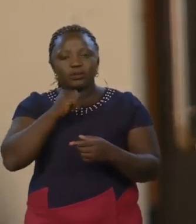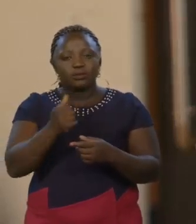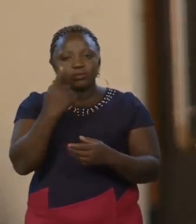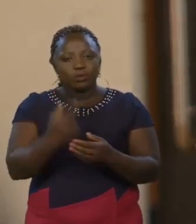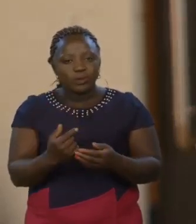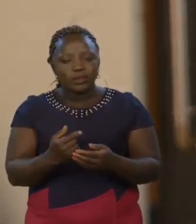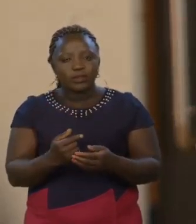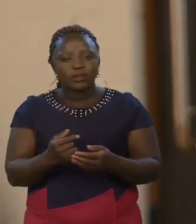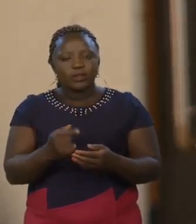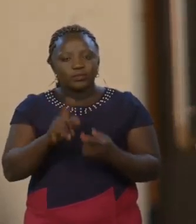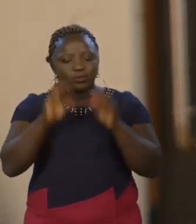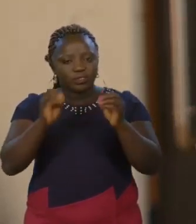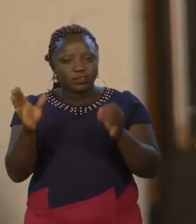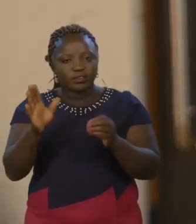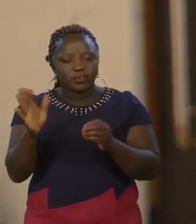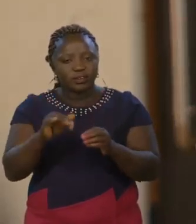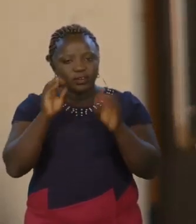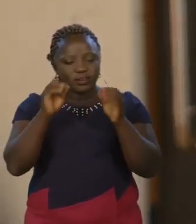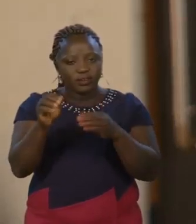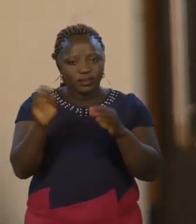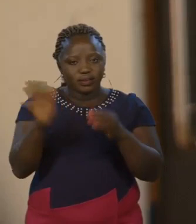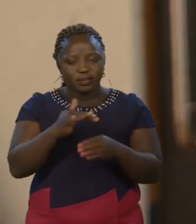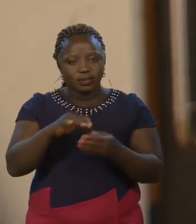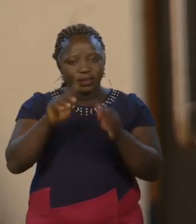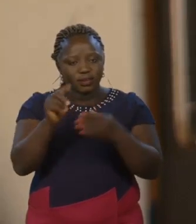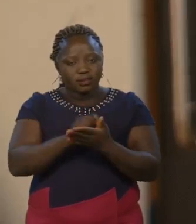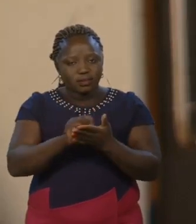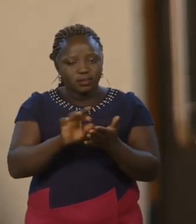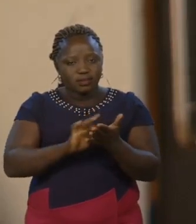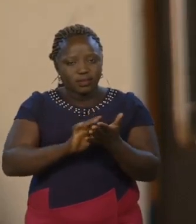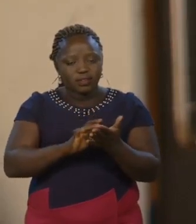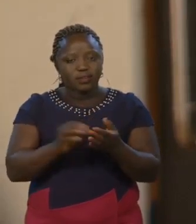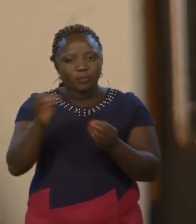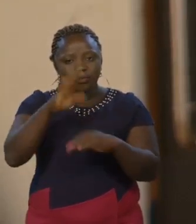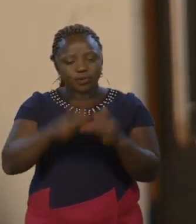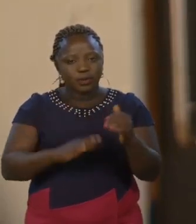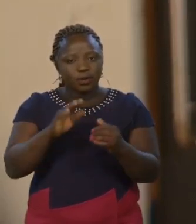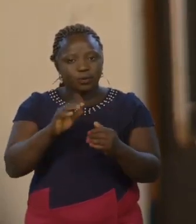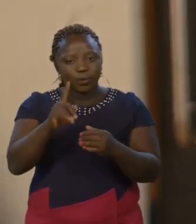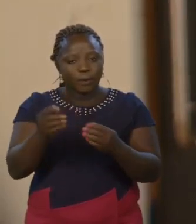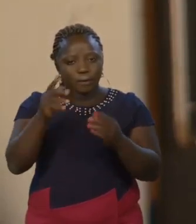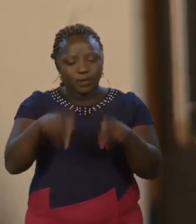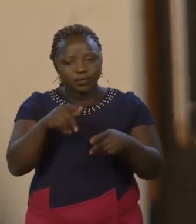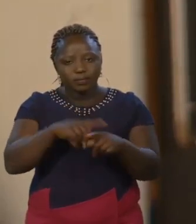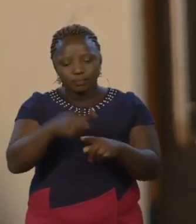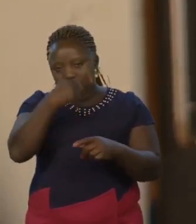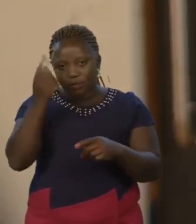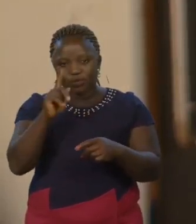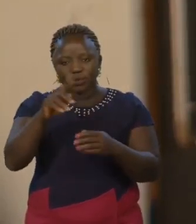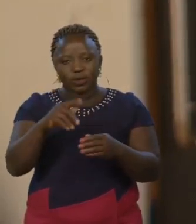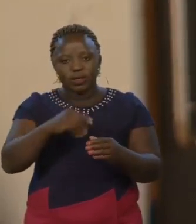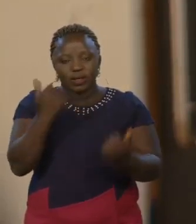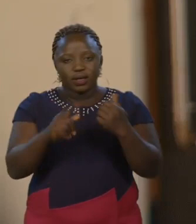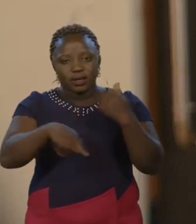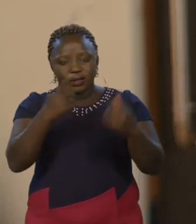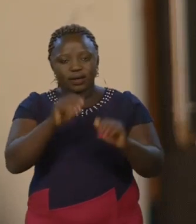even vulcanizers, they are more than a doctor. Doctor treats one person, but they treat more than one person because a single tire can kill so many. So